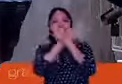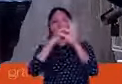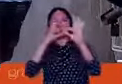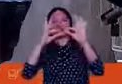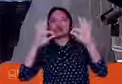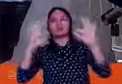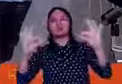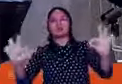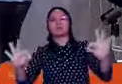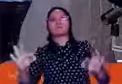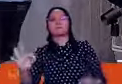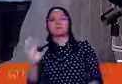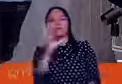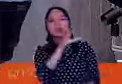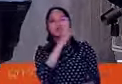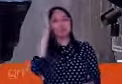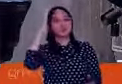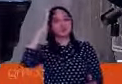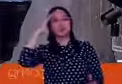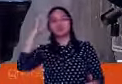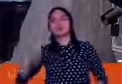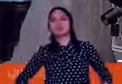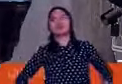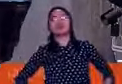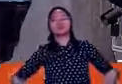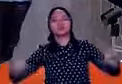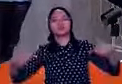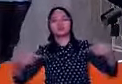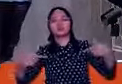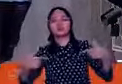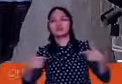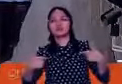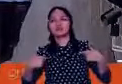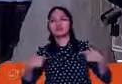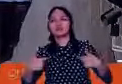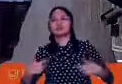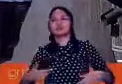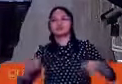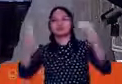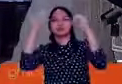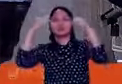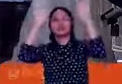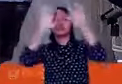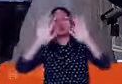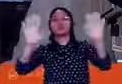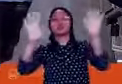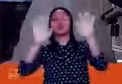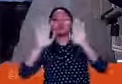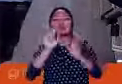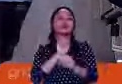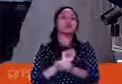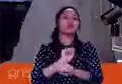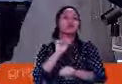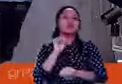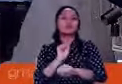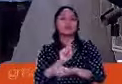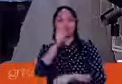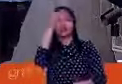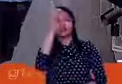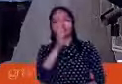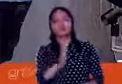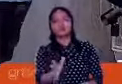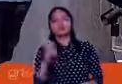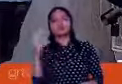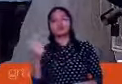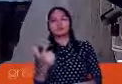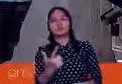set free. And know this living miracle, the work